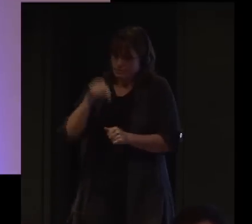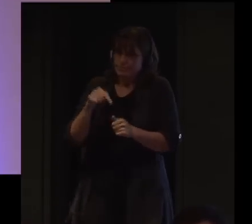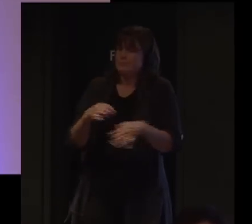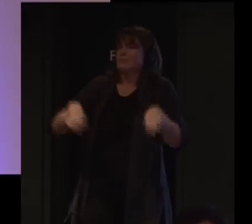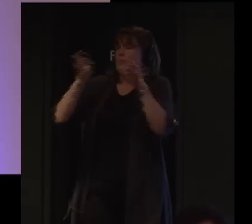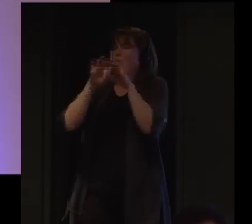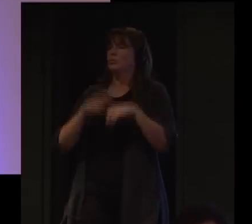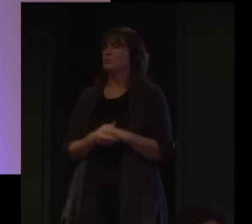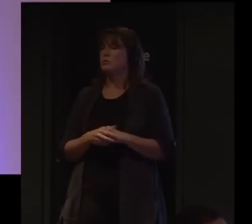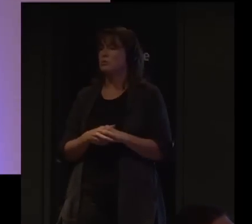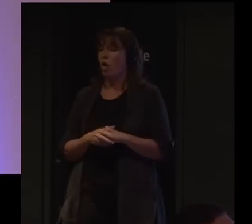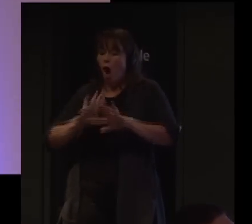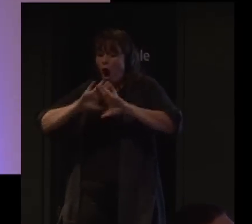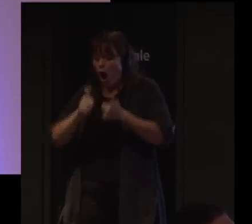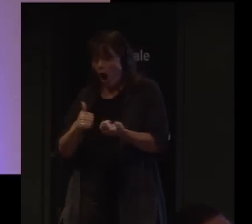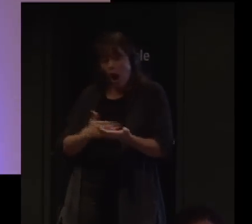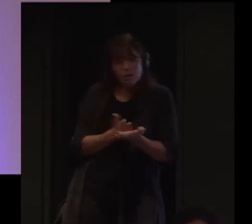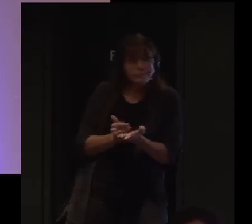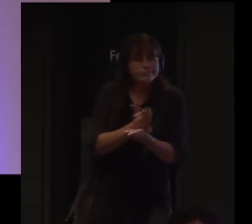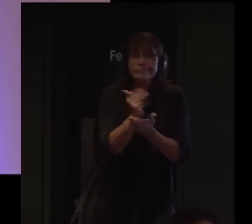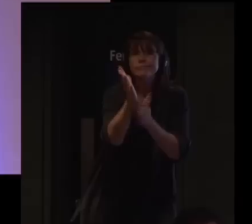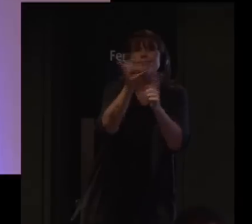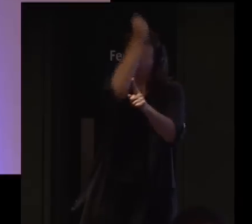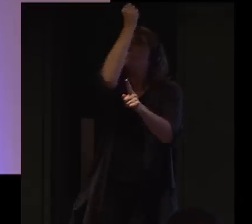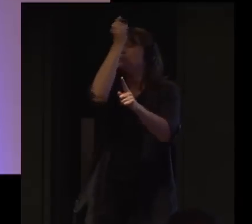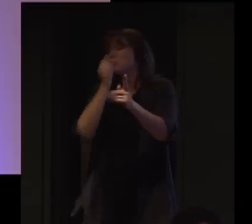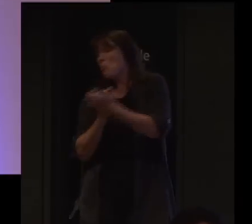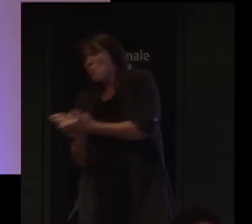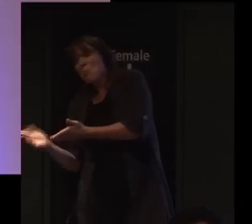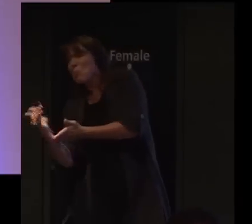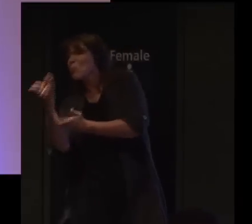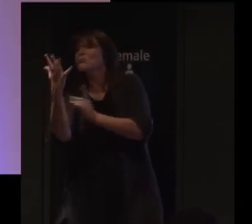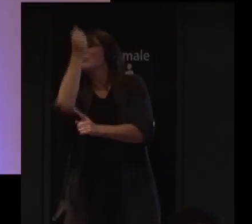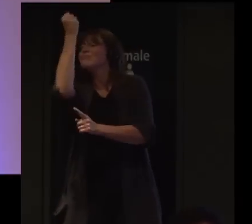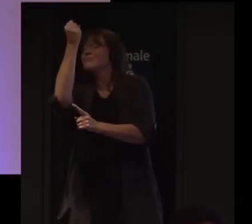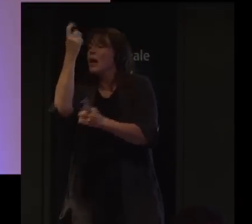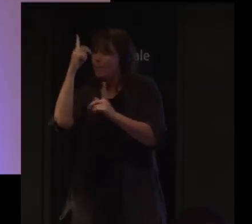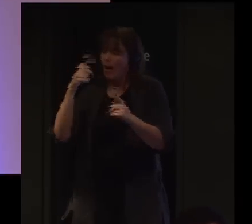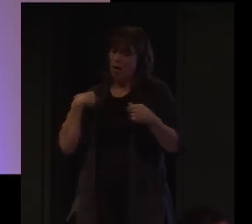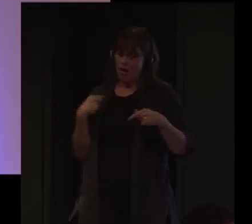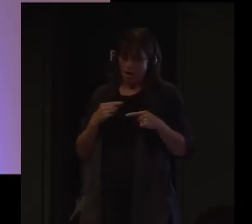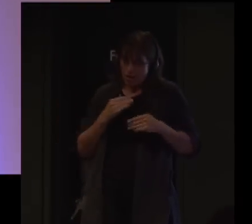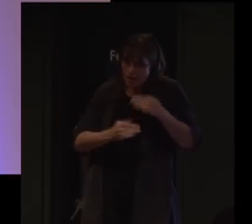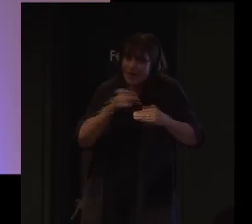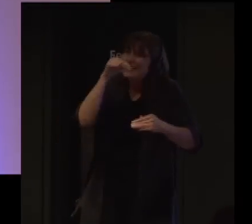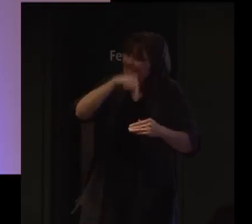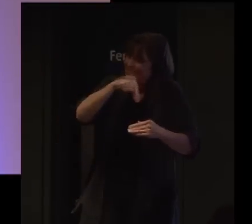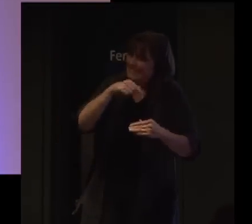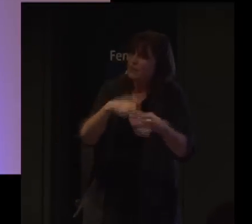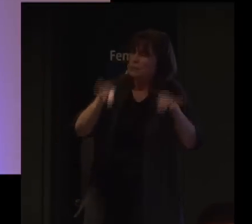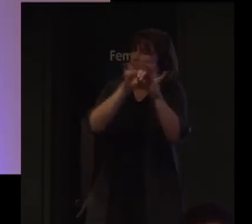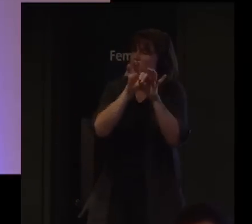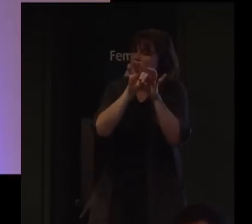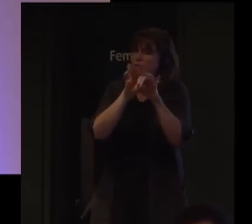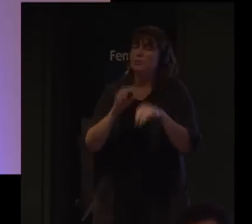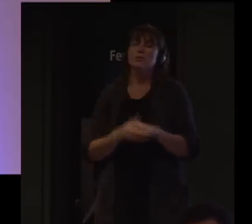The way to reach it is another subject, but it's better to at least try something. And in some cases, in some